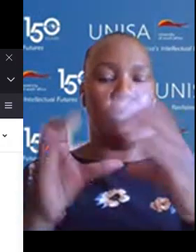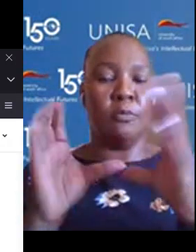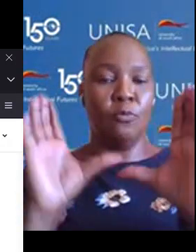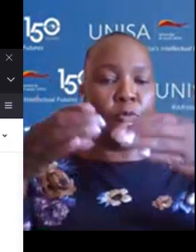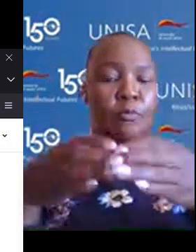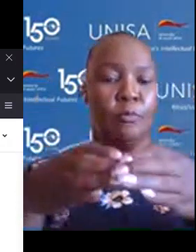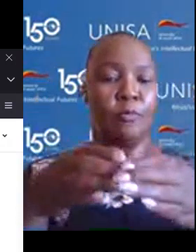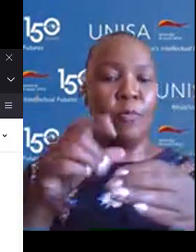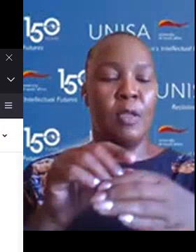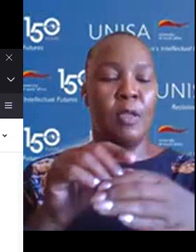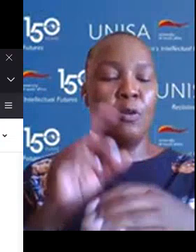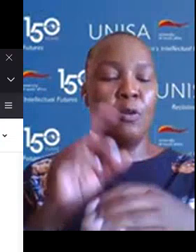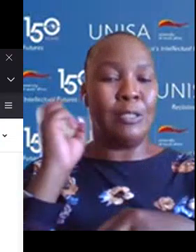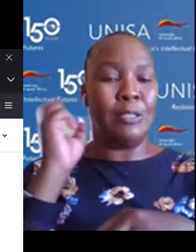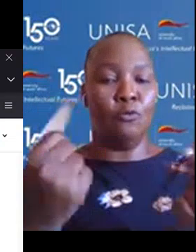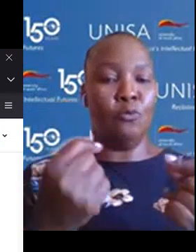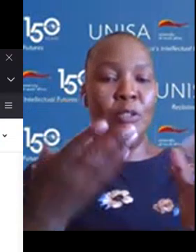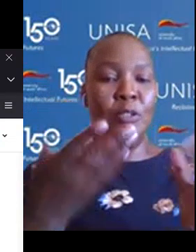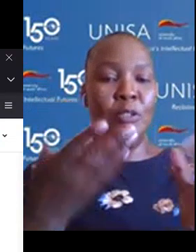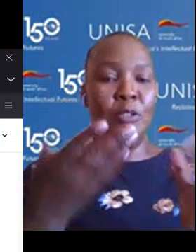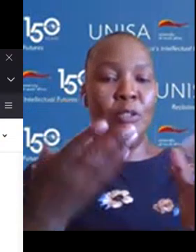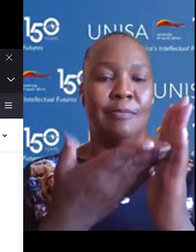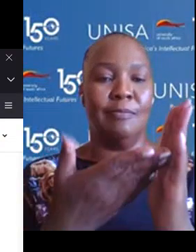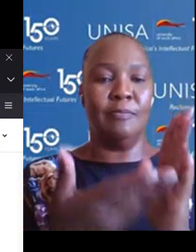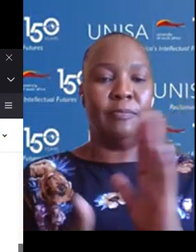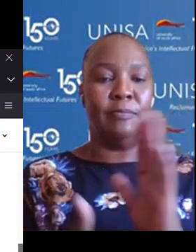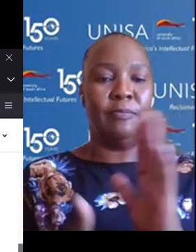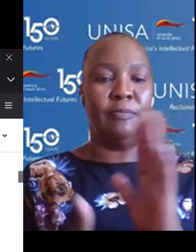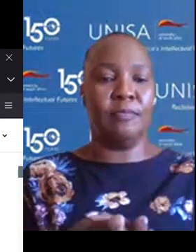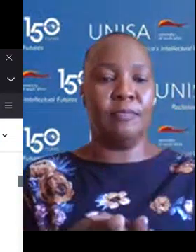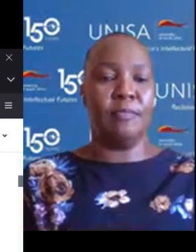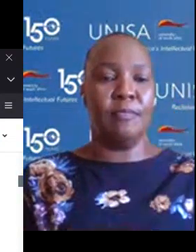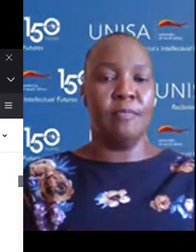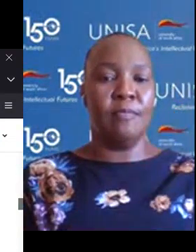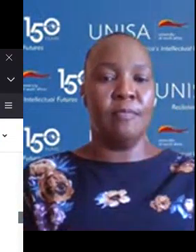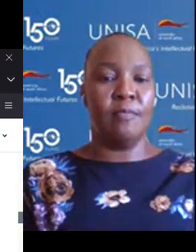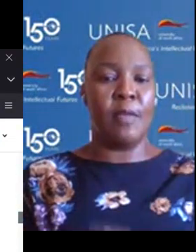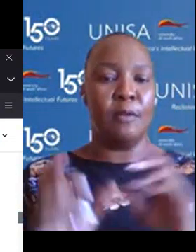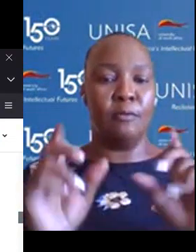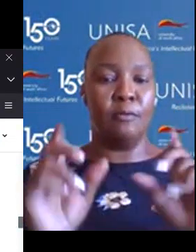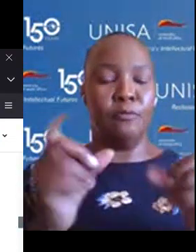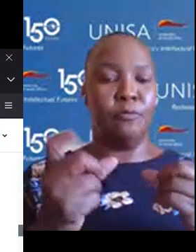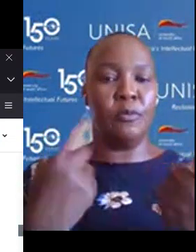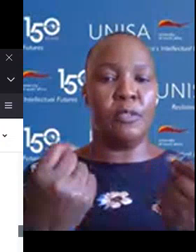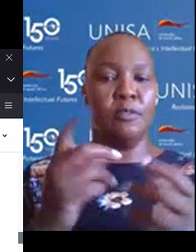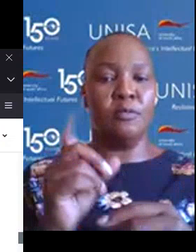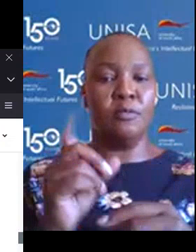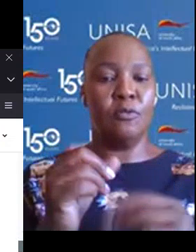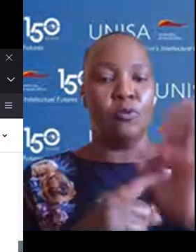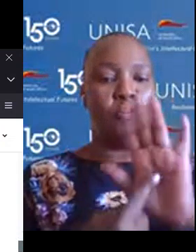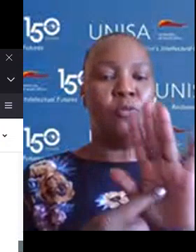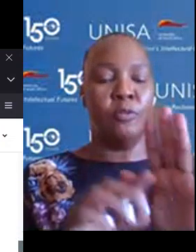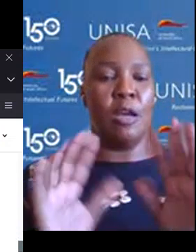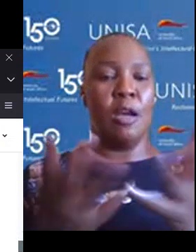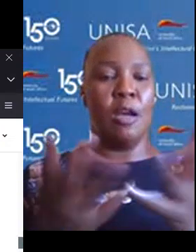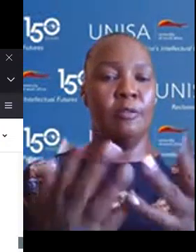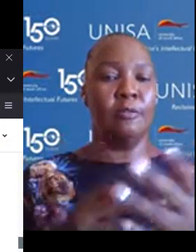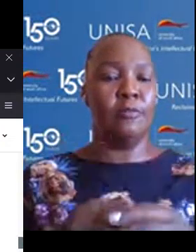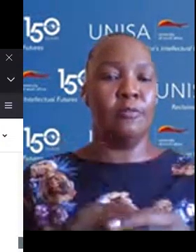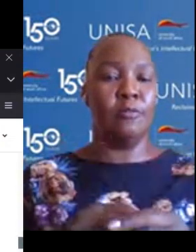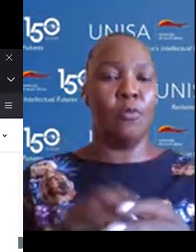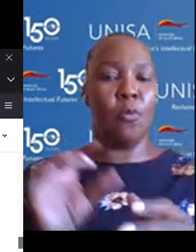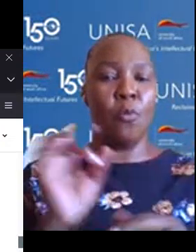And that's all you need to do. So I'm just going to quickly just show you. Then once it's